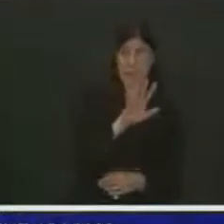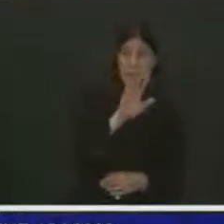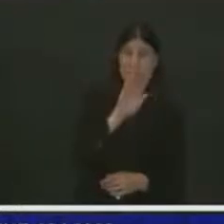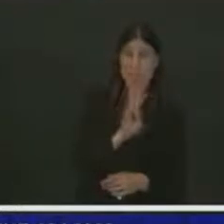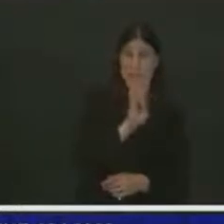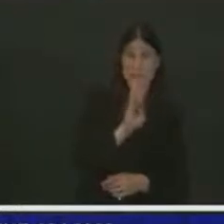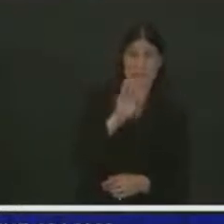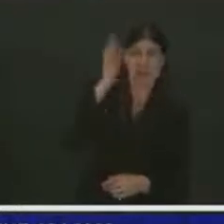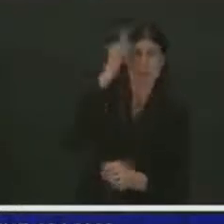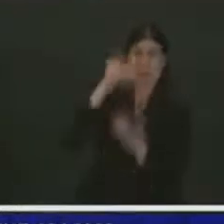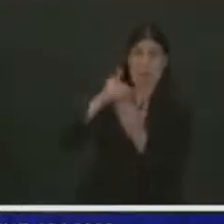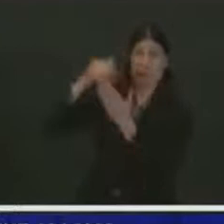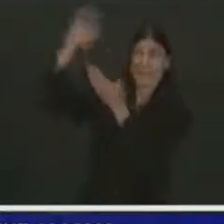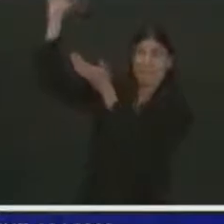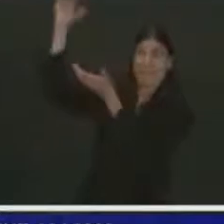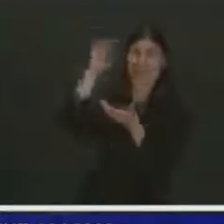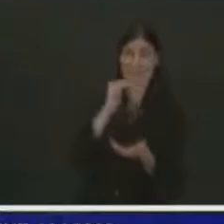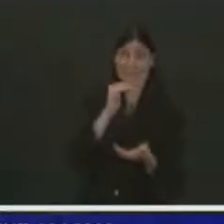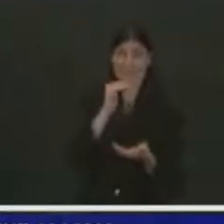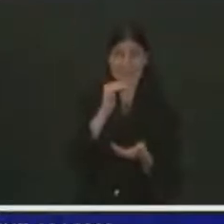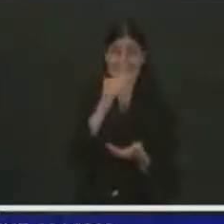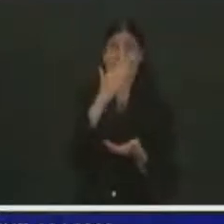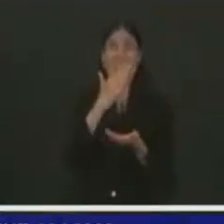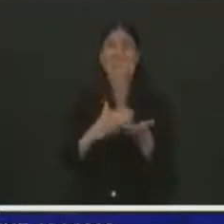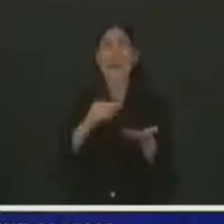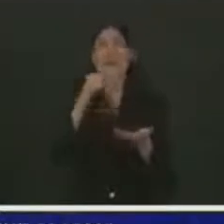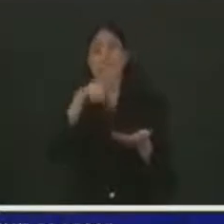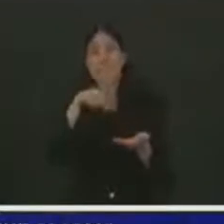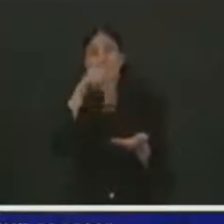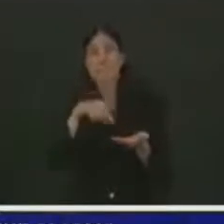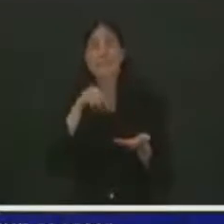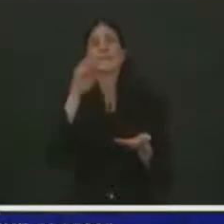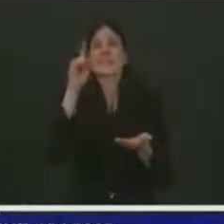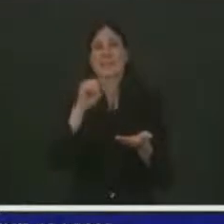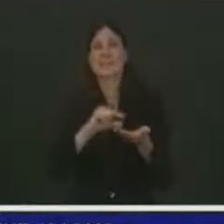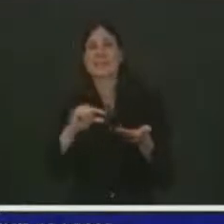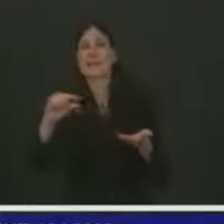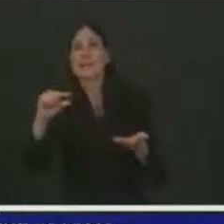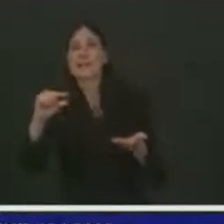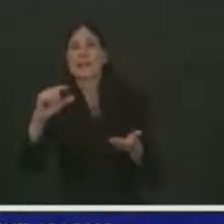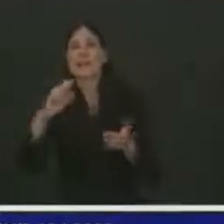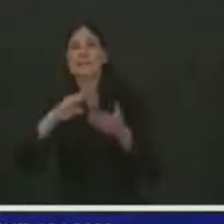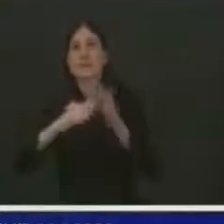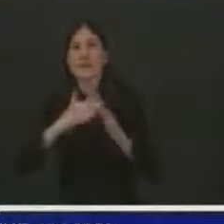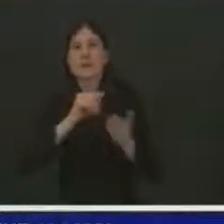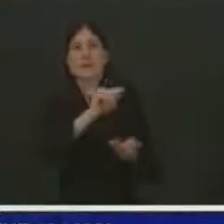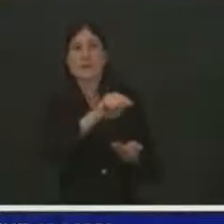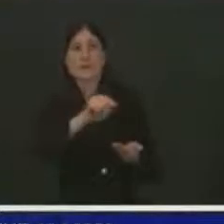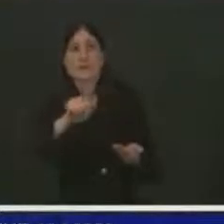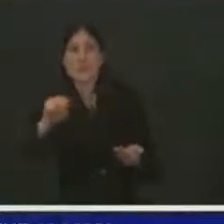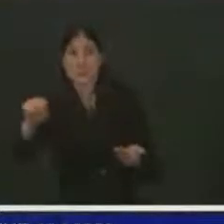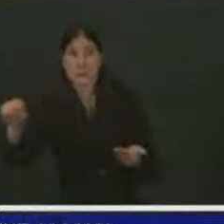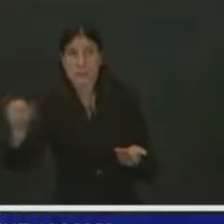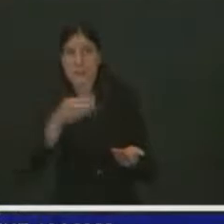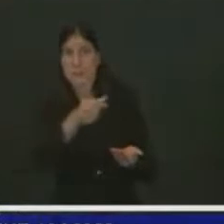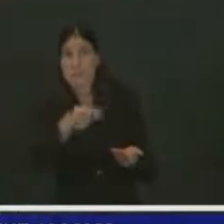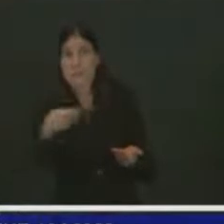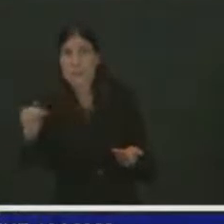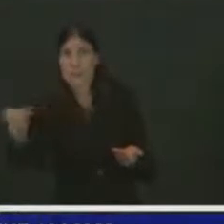transportation. So that's a lot of words to say. The picture is murky. It's unclear.